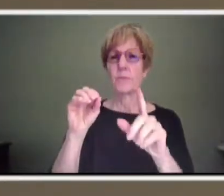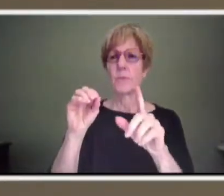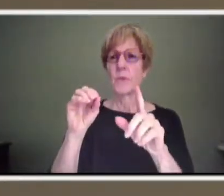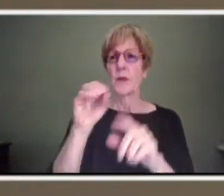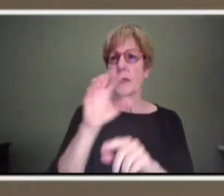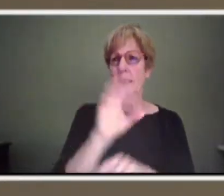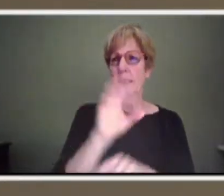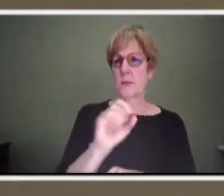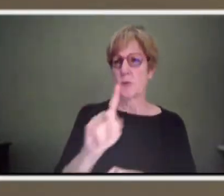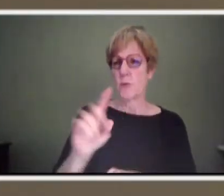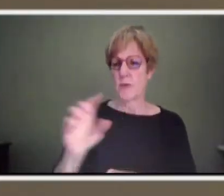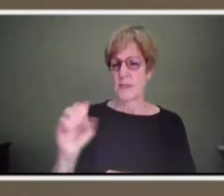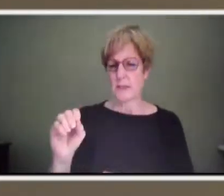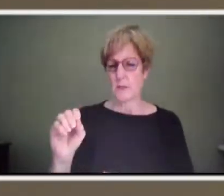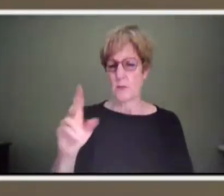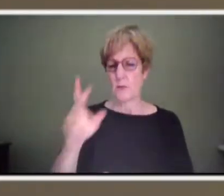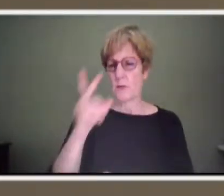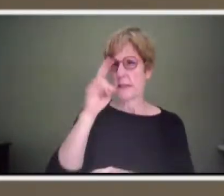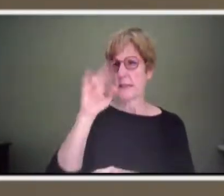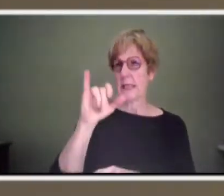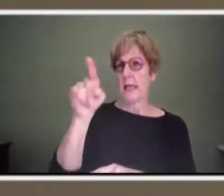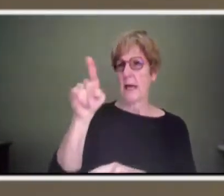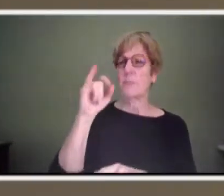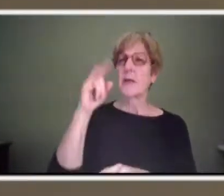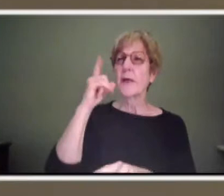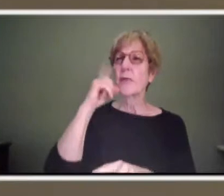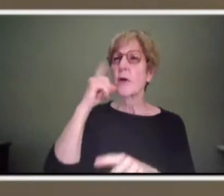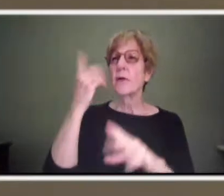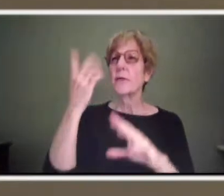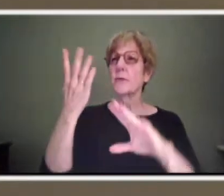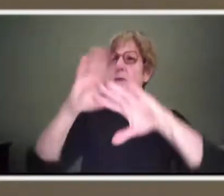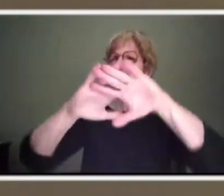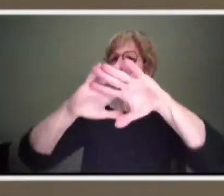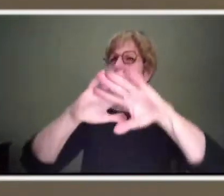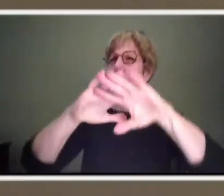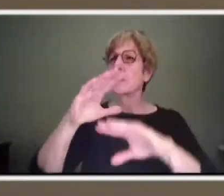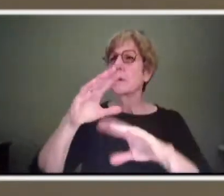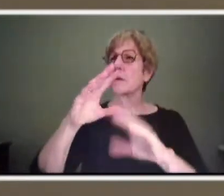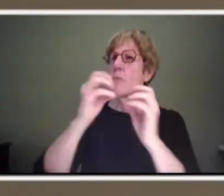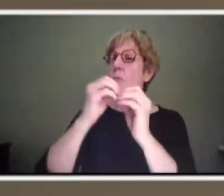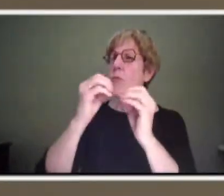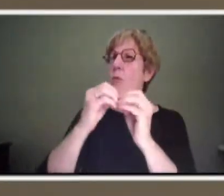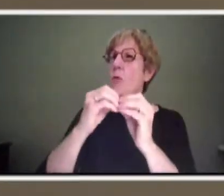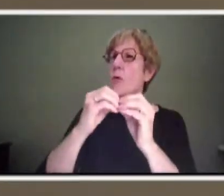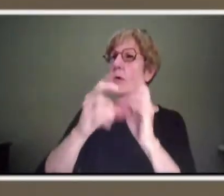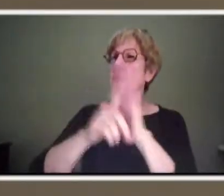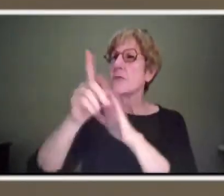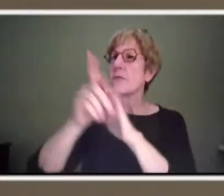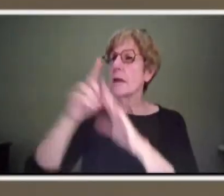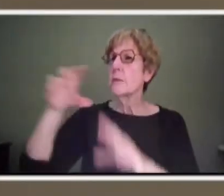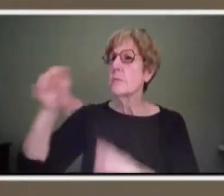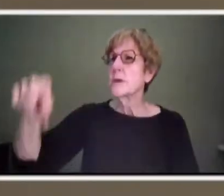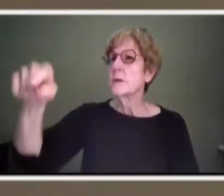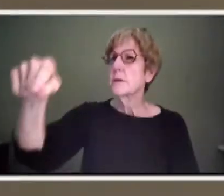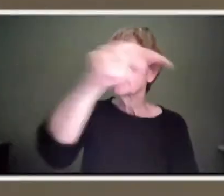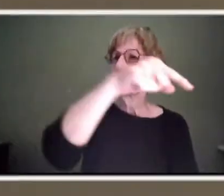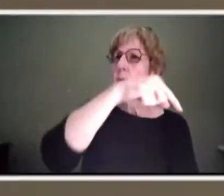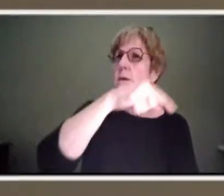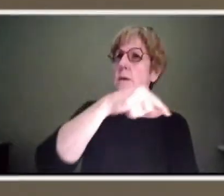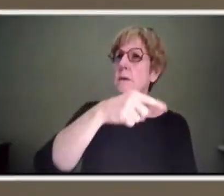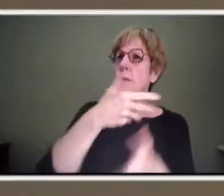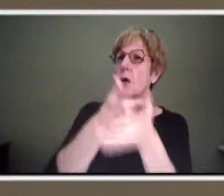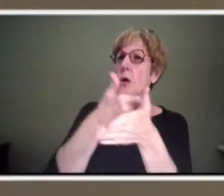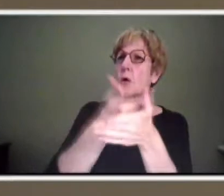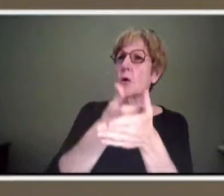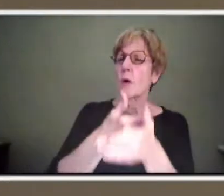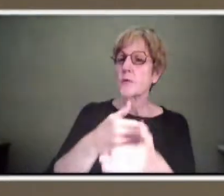2020-010? I see that. But I thought there was a bit more development in close proximity